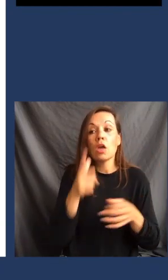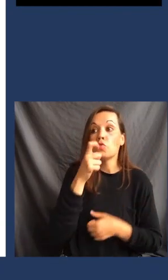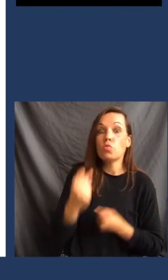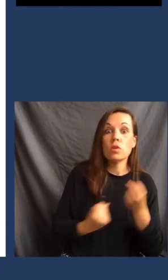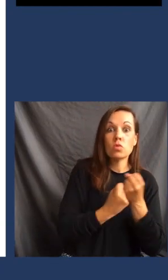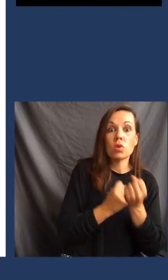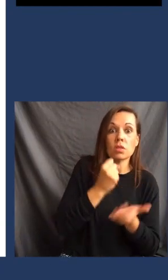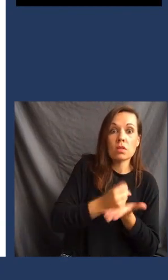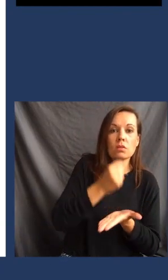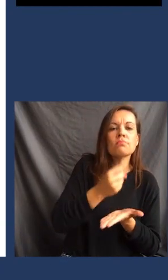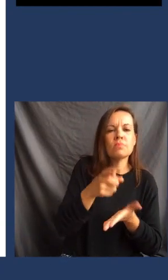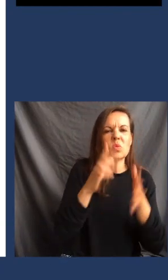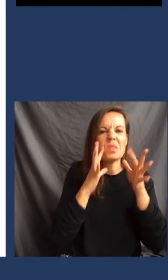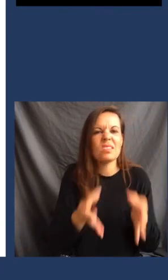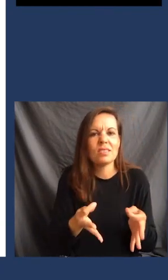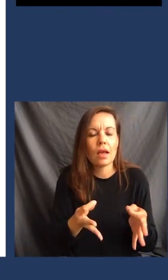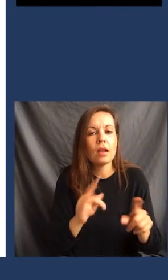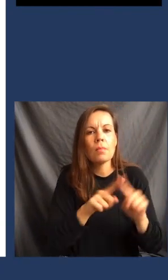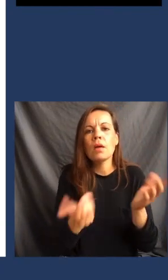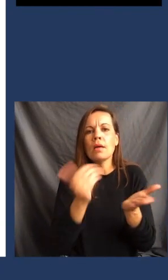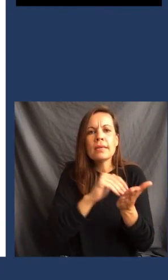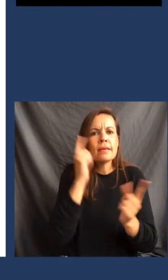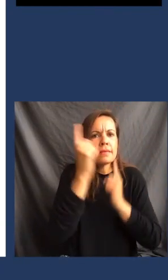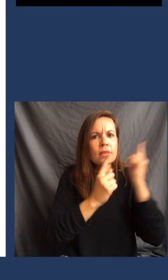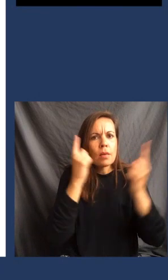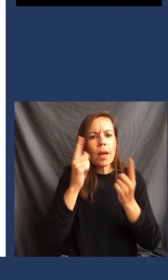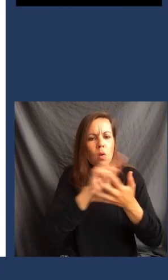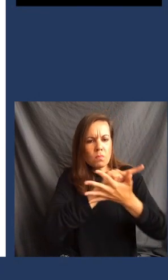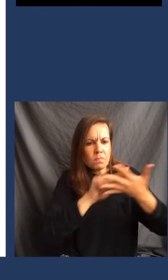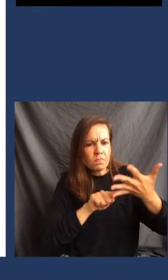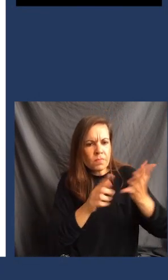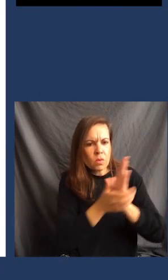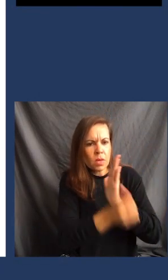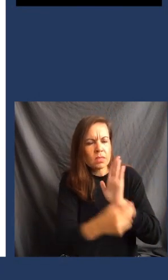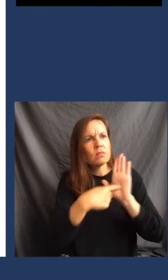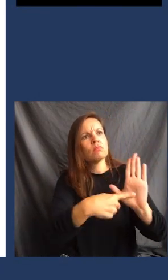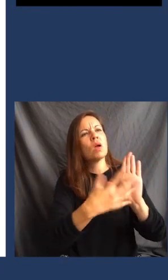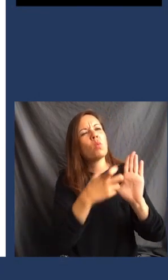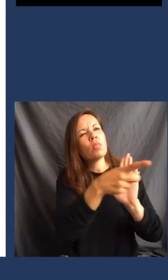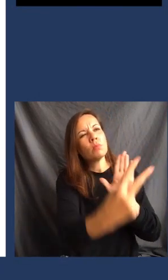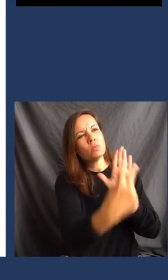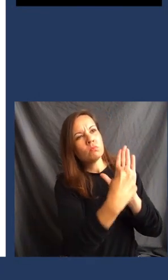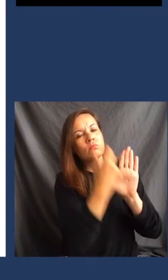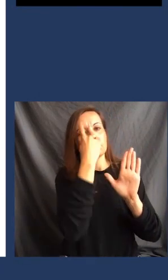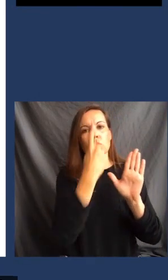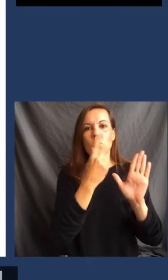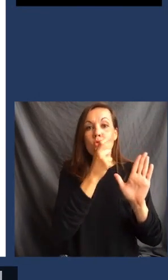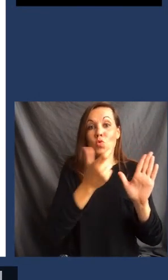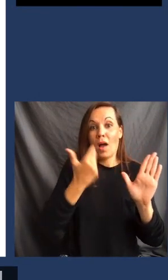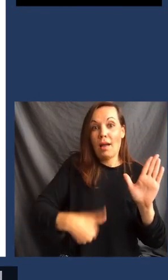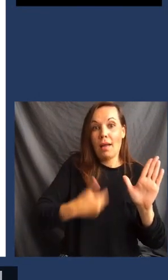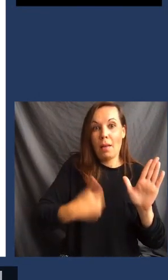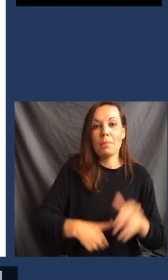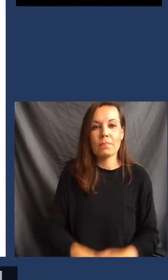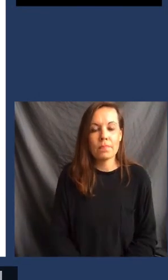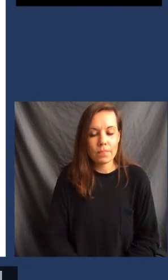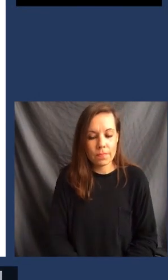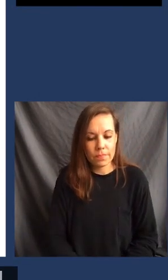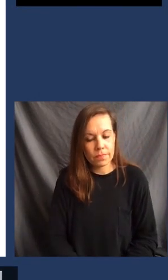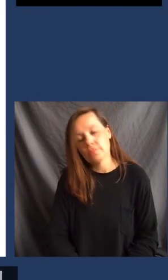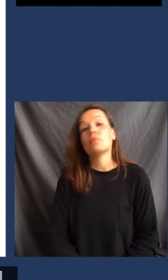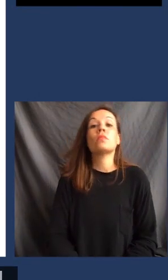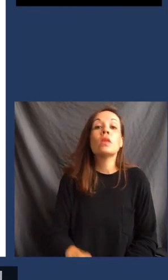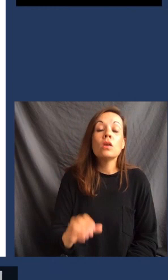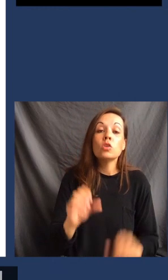you for what. But just really think about what you want other people to know you for. Skills can also be